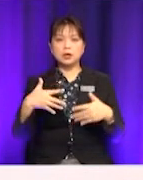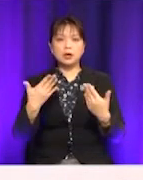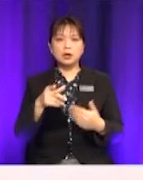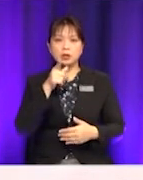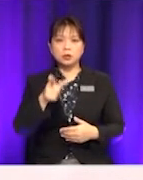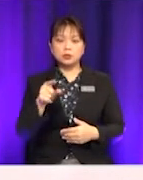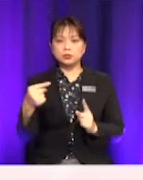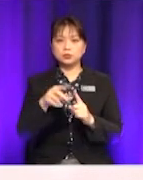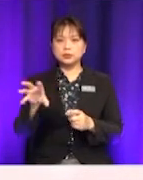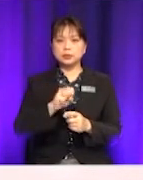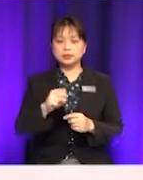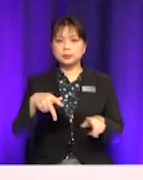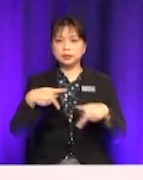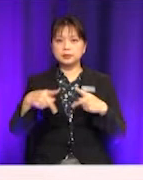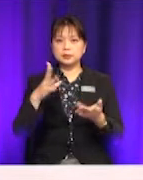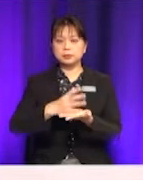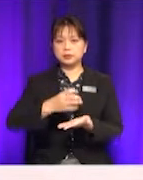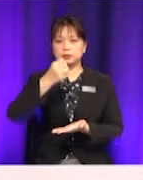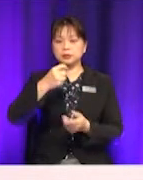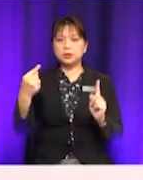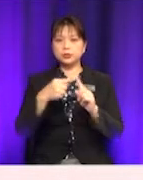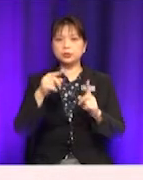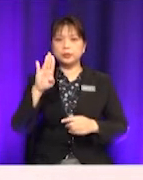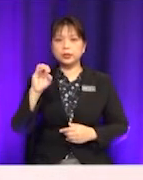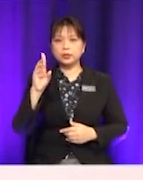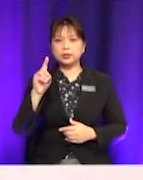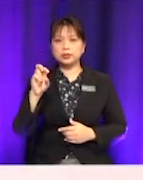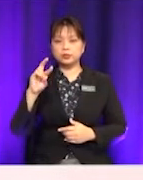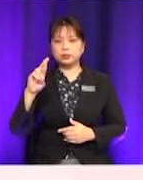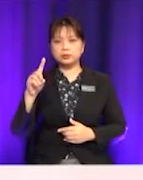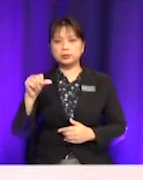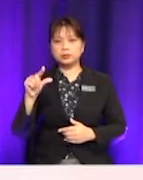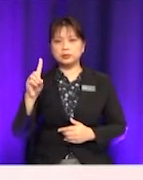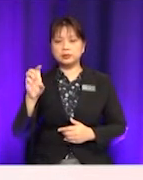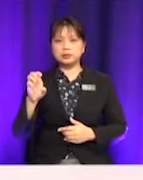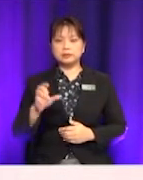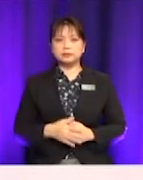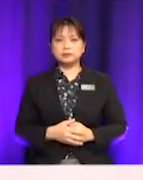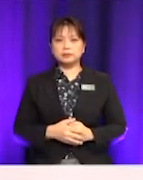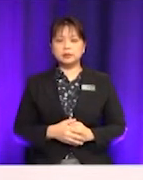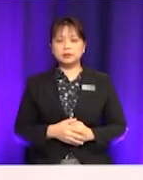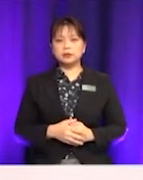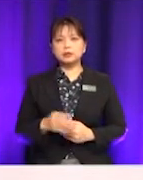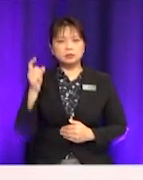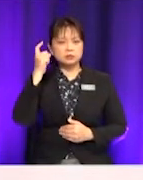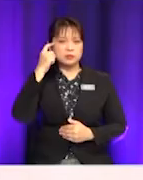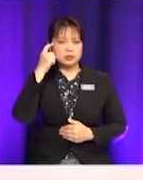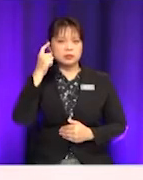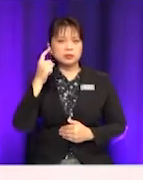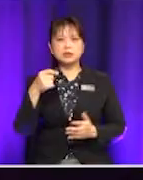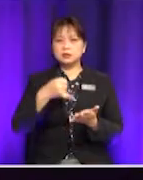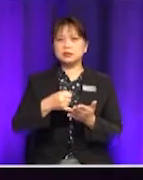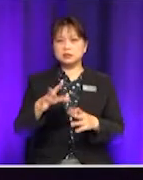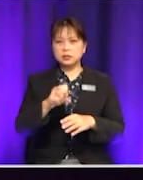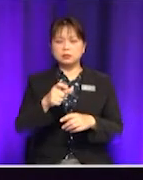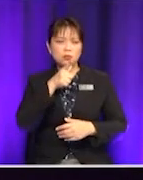it take for a plastic bottle to biodegrade? What do you think, Tom? I think they take forever. So